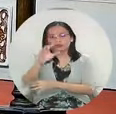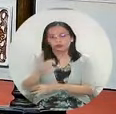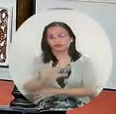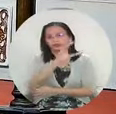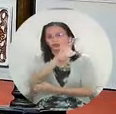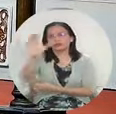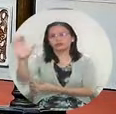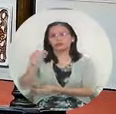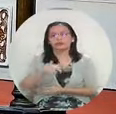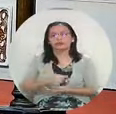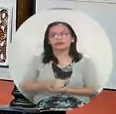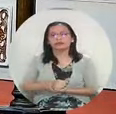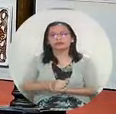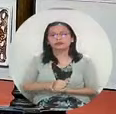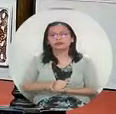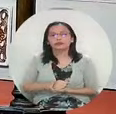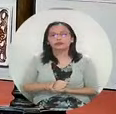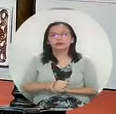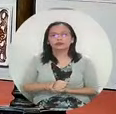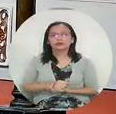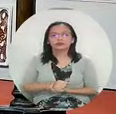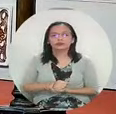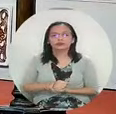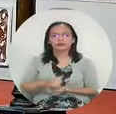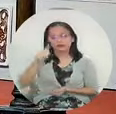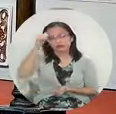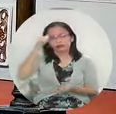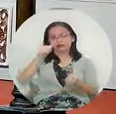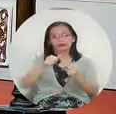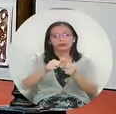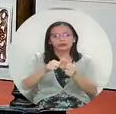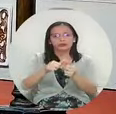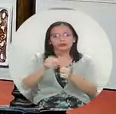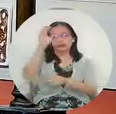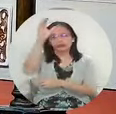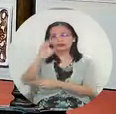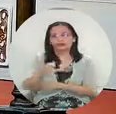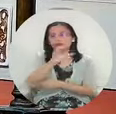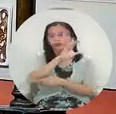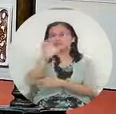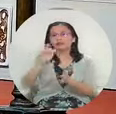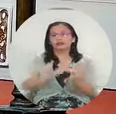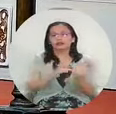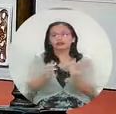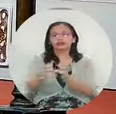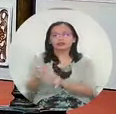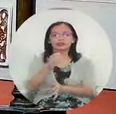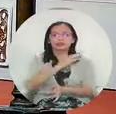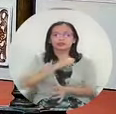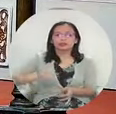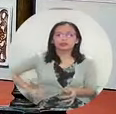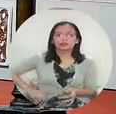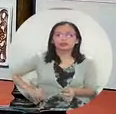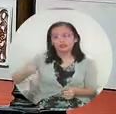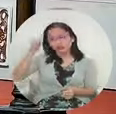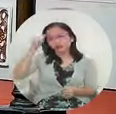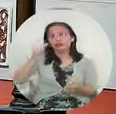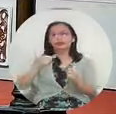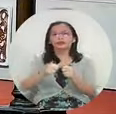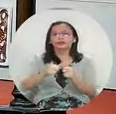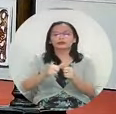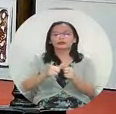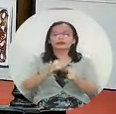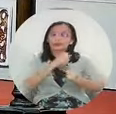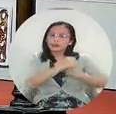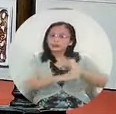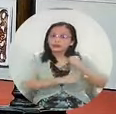again, but you will remember the cross of Jesus Christ, you must remember the agony and the sufferings that you should